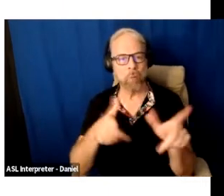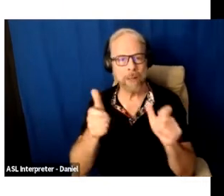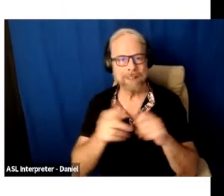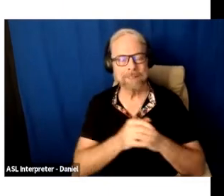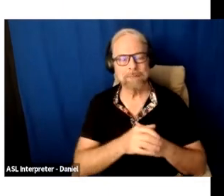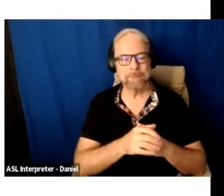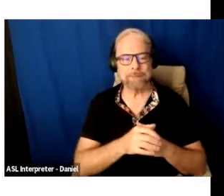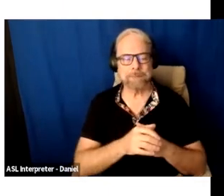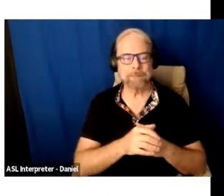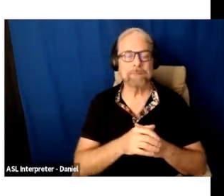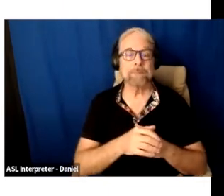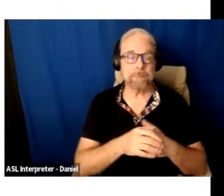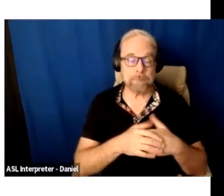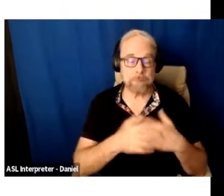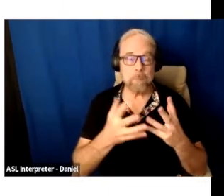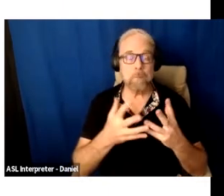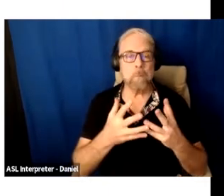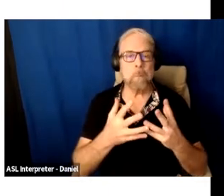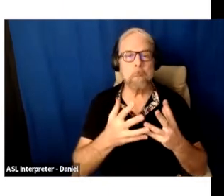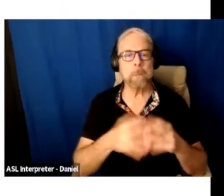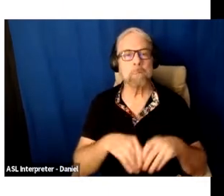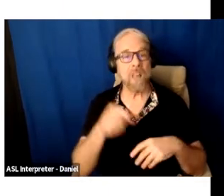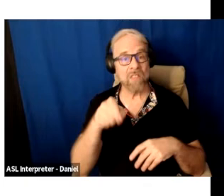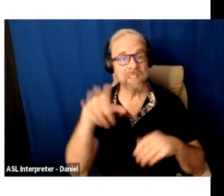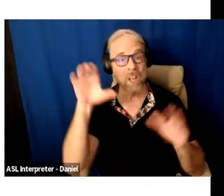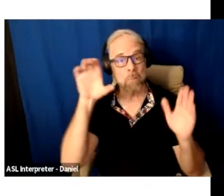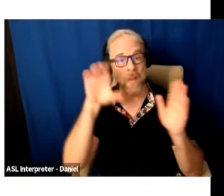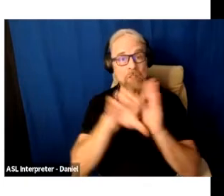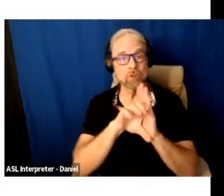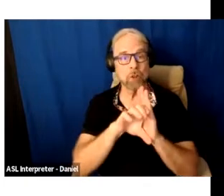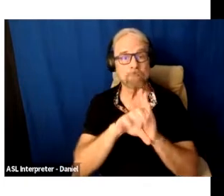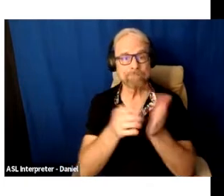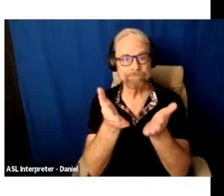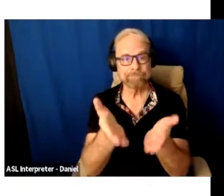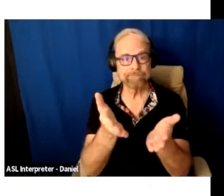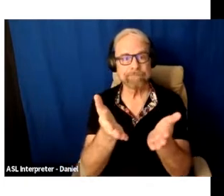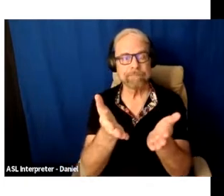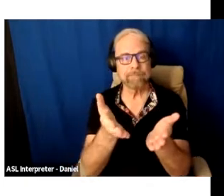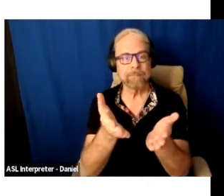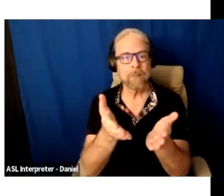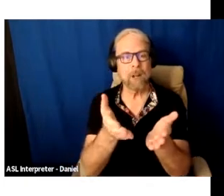So there is a lot of, this is a picture of an